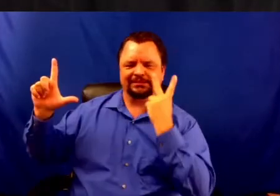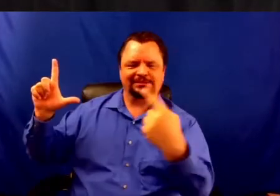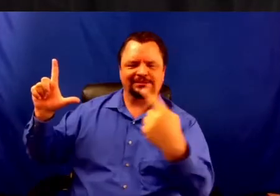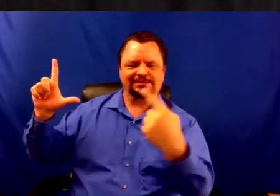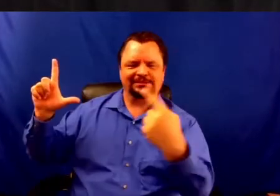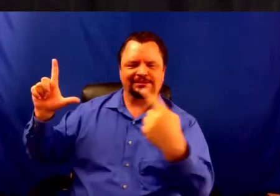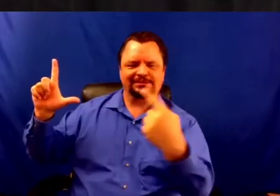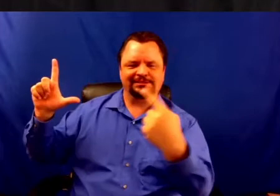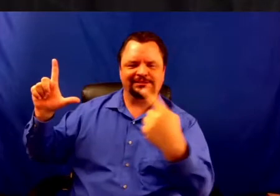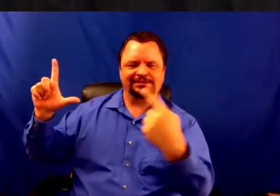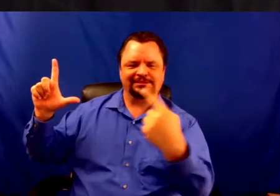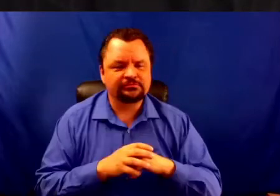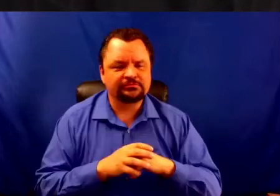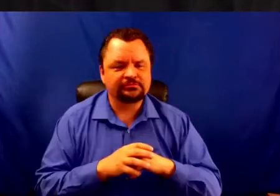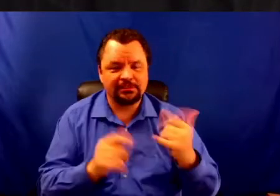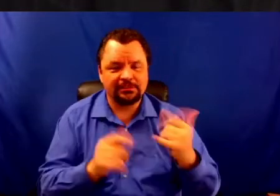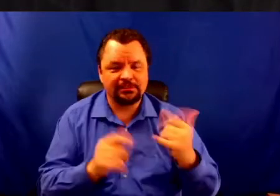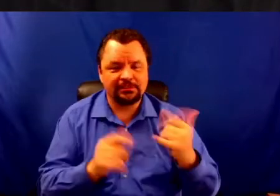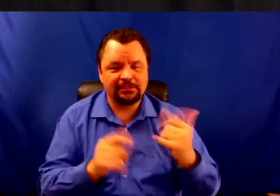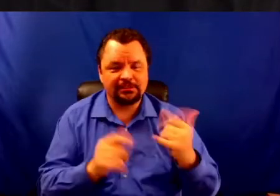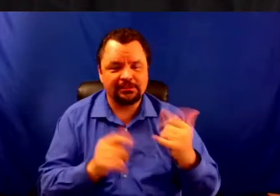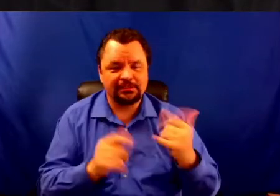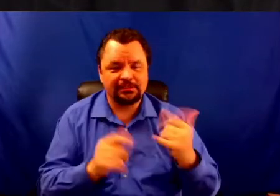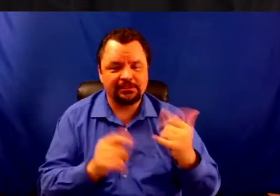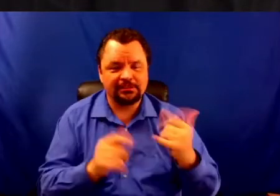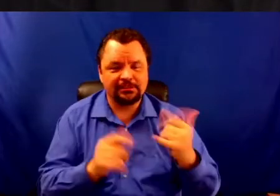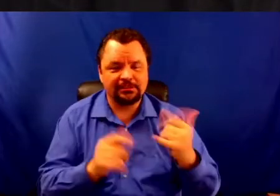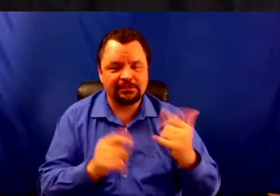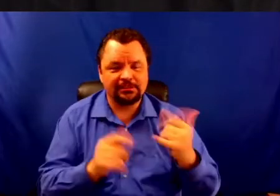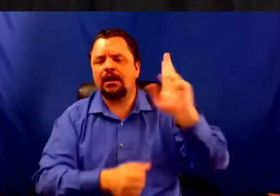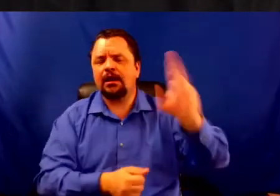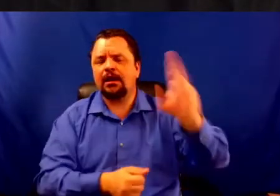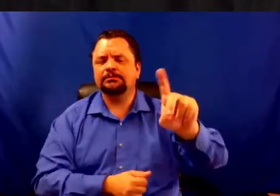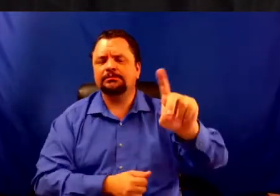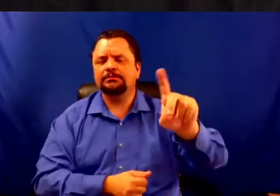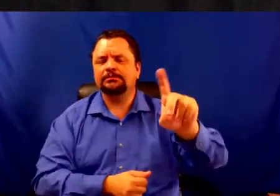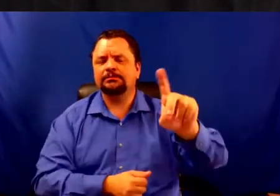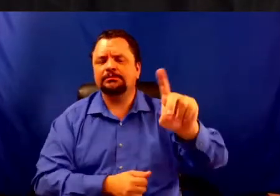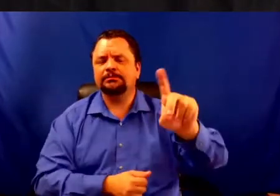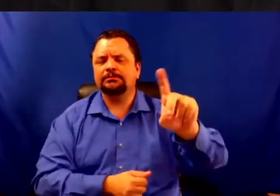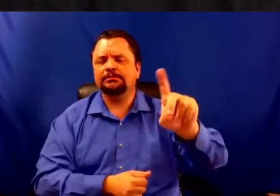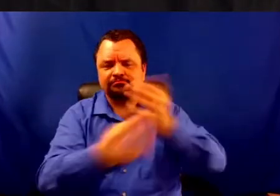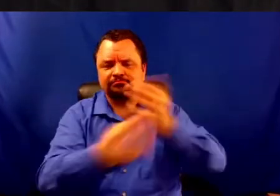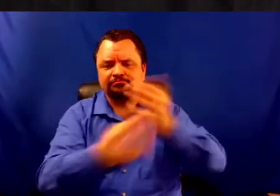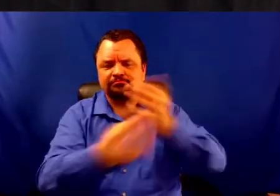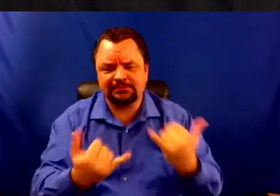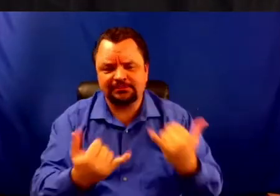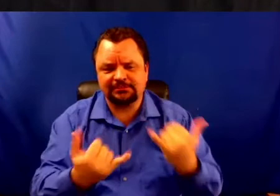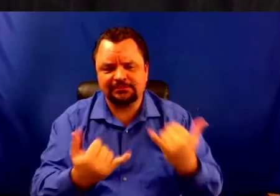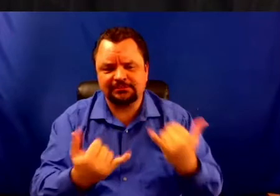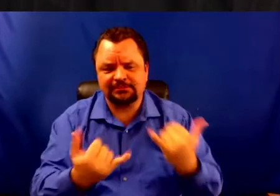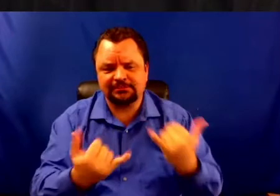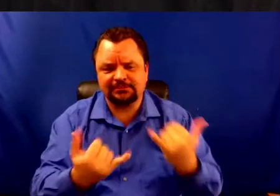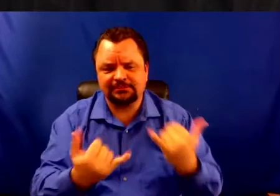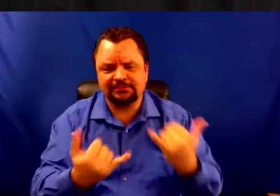COVID update, which will be slide 40. Slide 40, please.